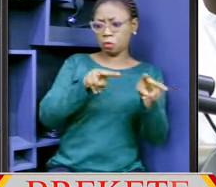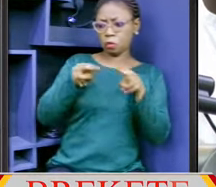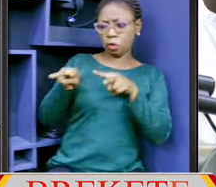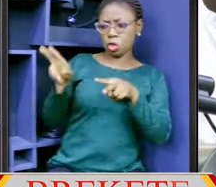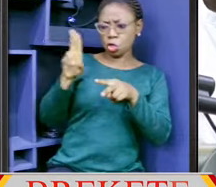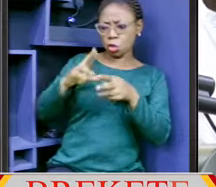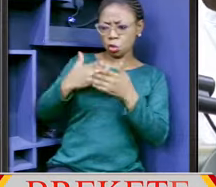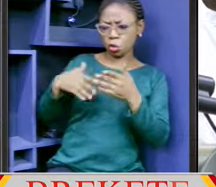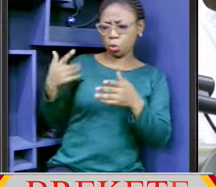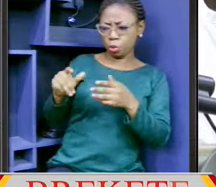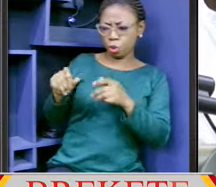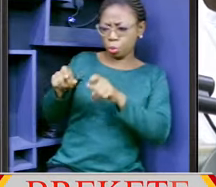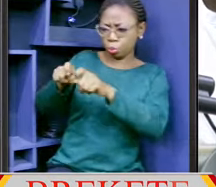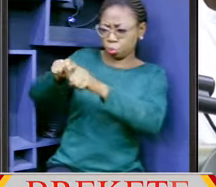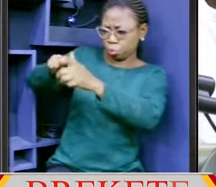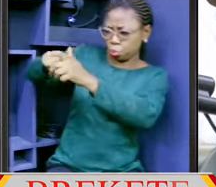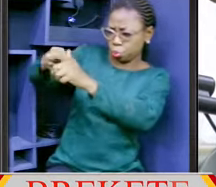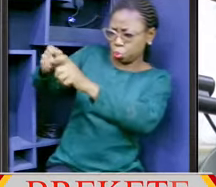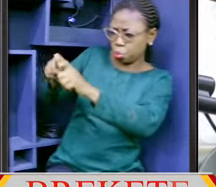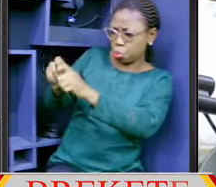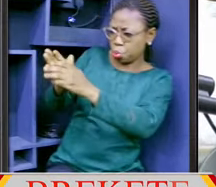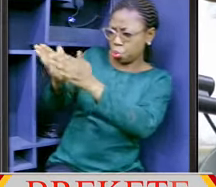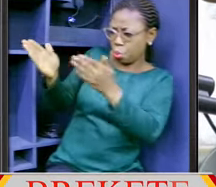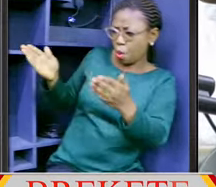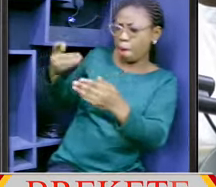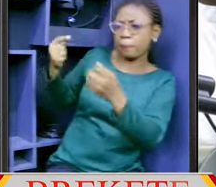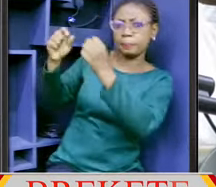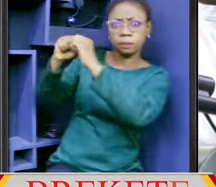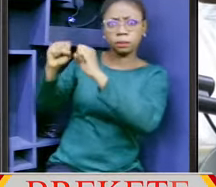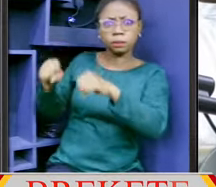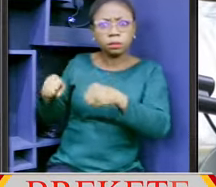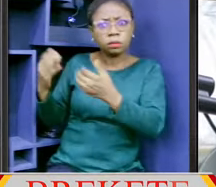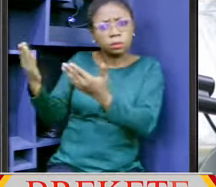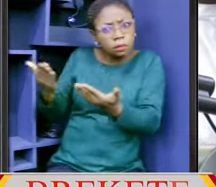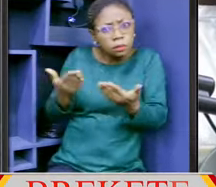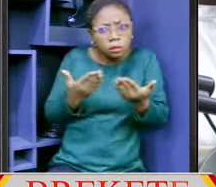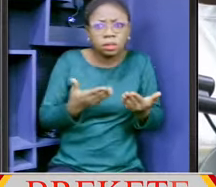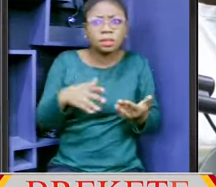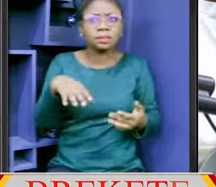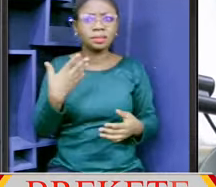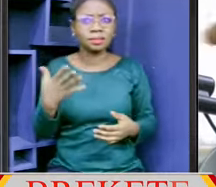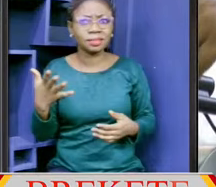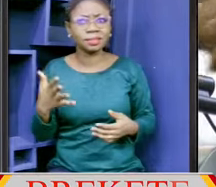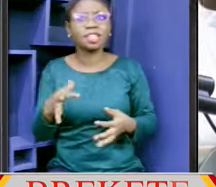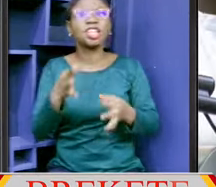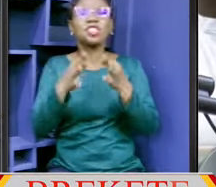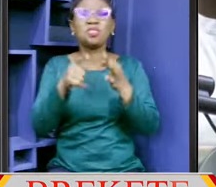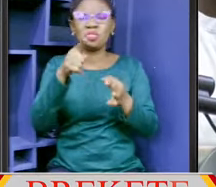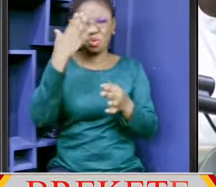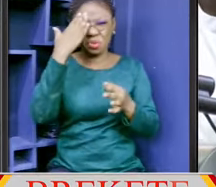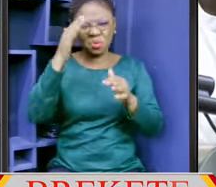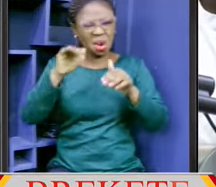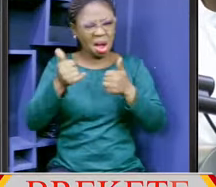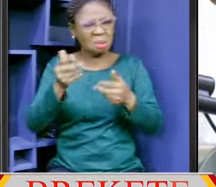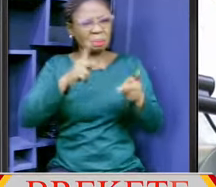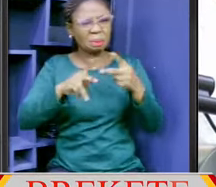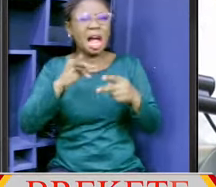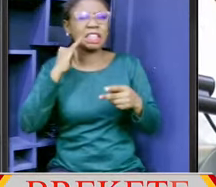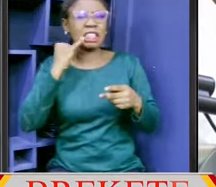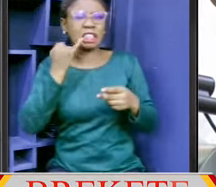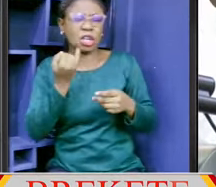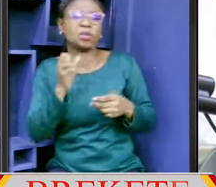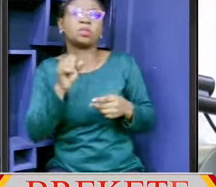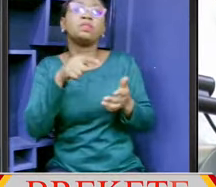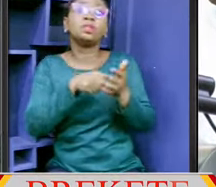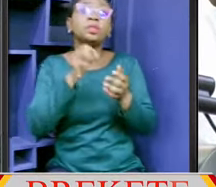used something, open the shop, go inside, go bring even something. Even I know how those people, they envy this woman. Not be